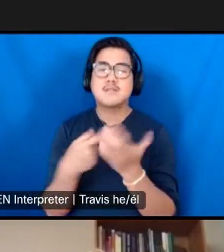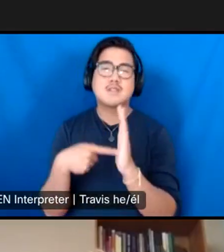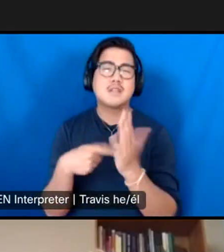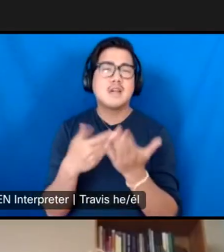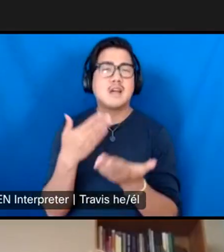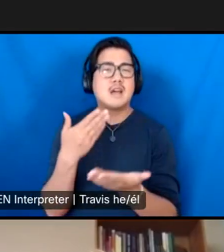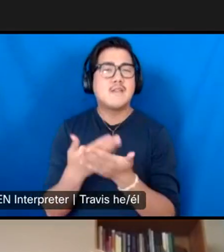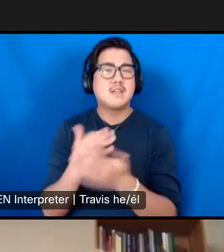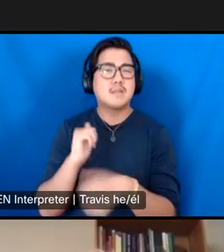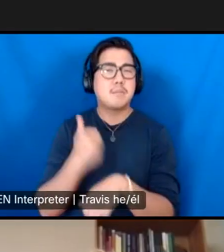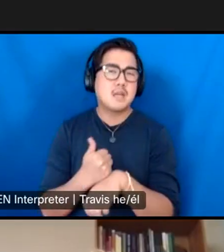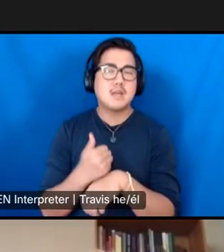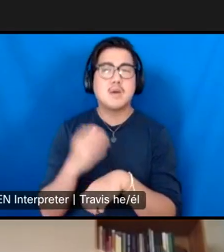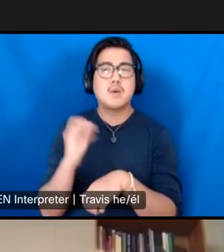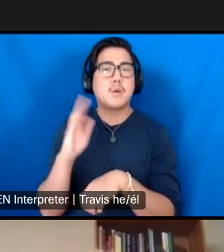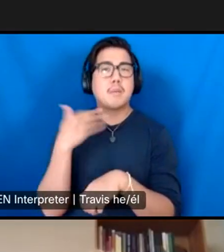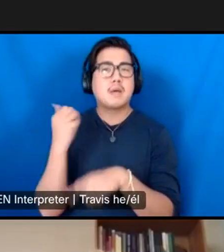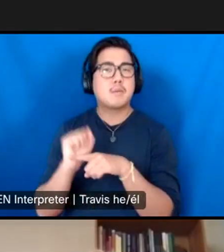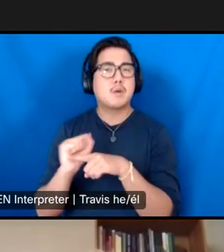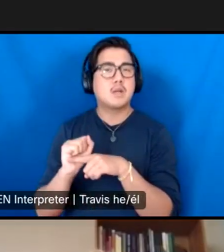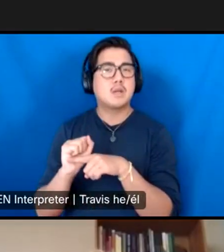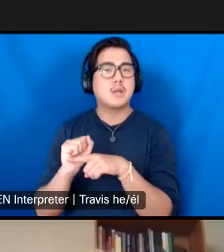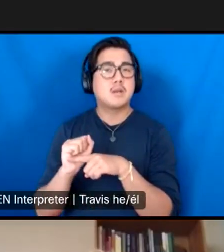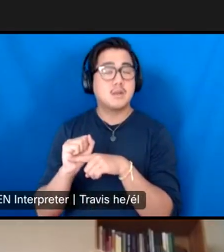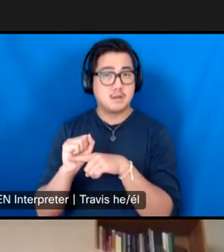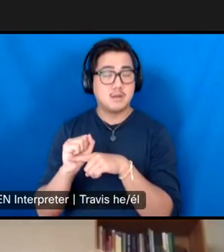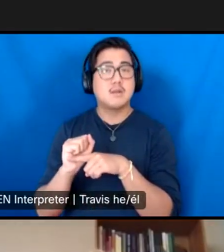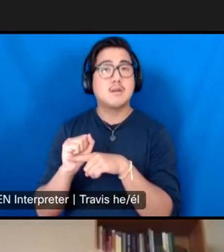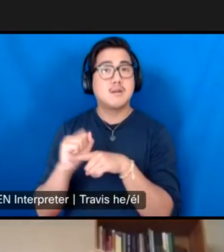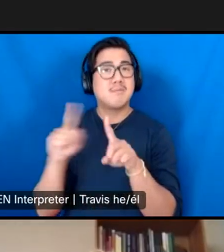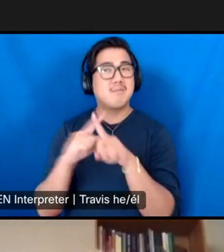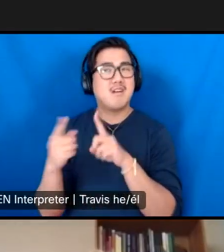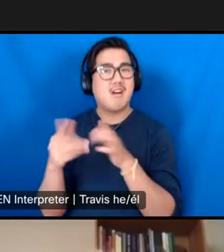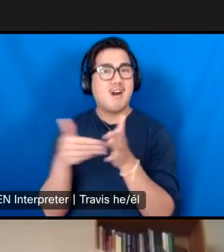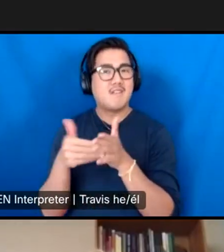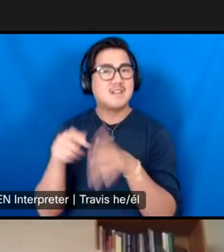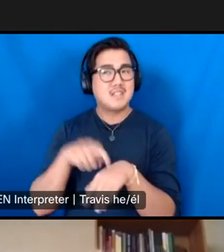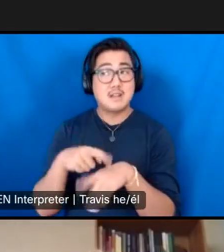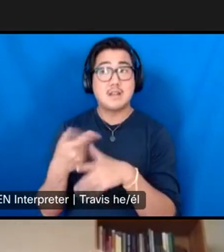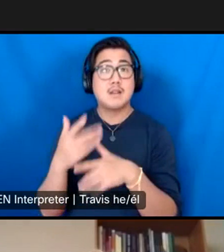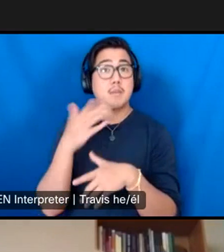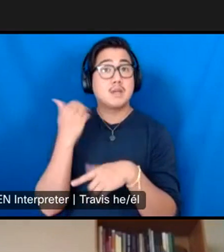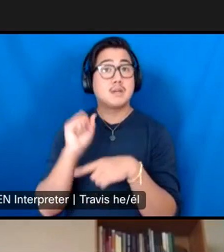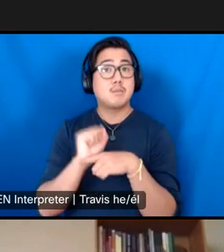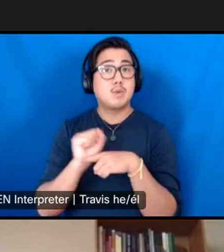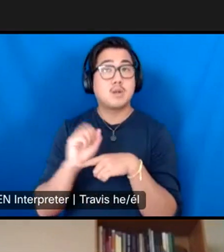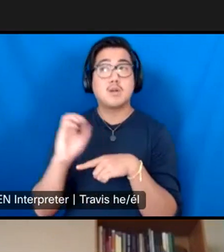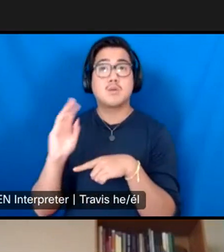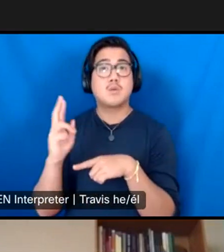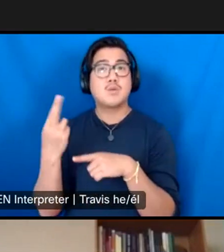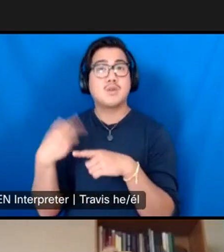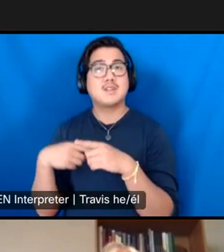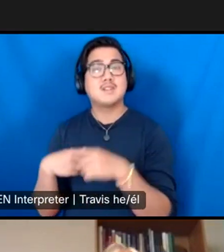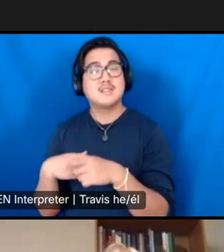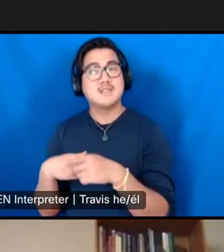as evidence-based or best practice is specifically Eurocentric Mhm. or isn't necessarily